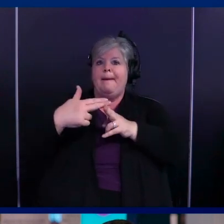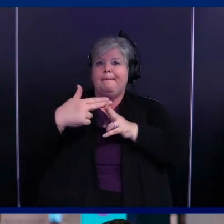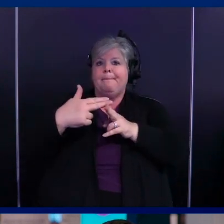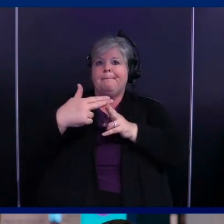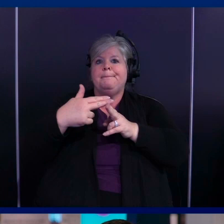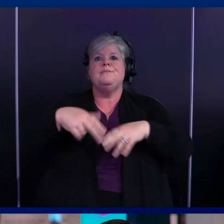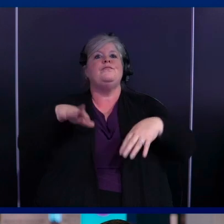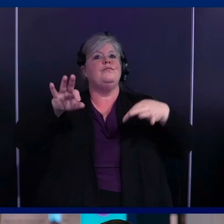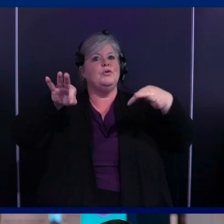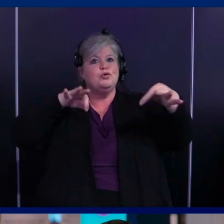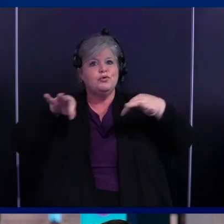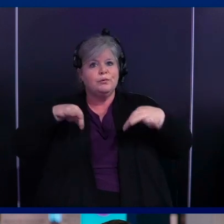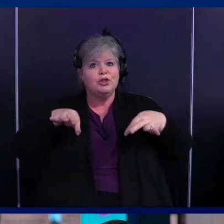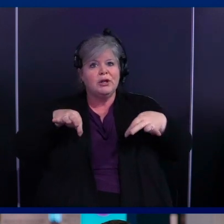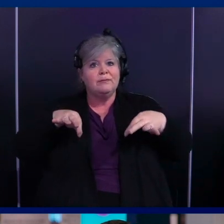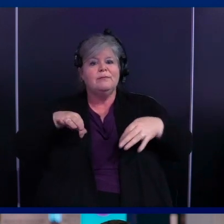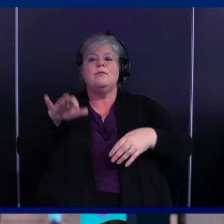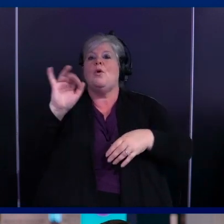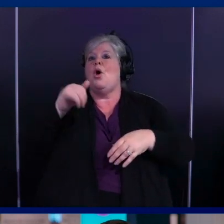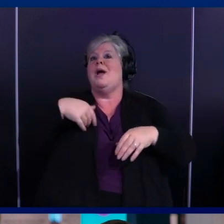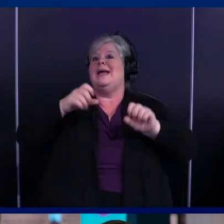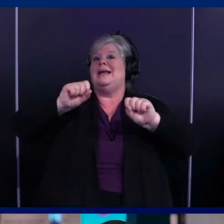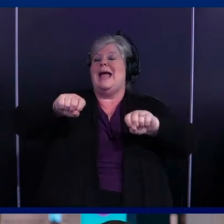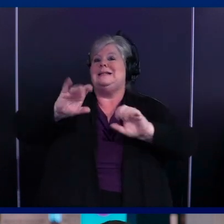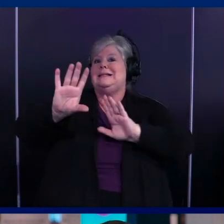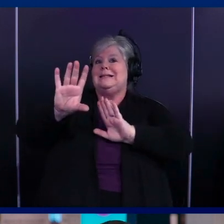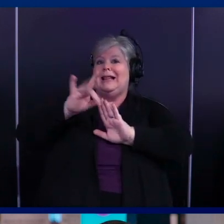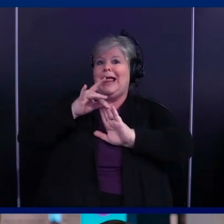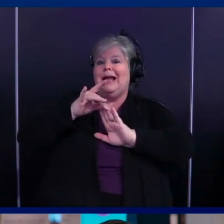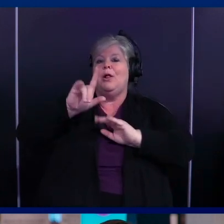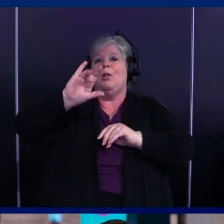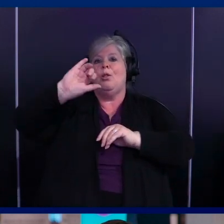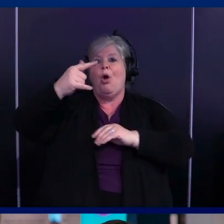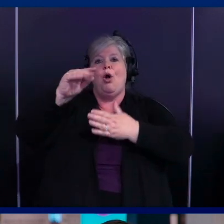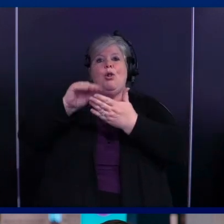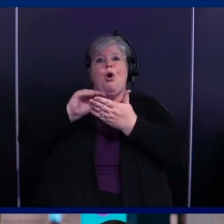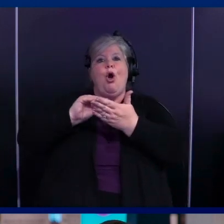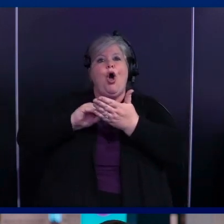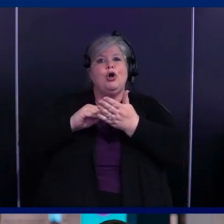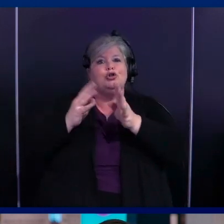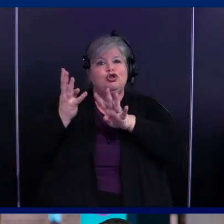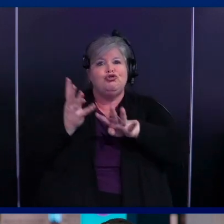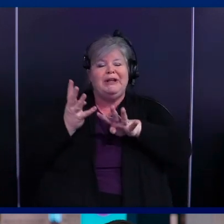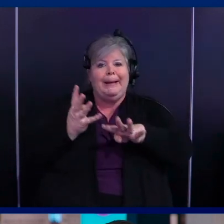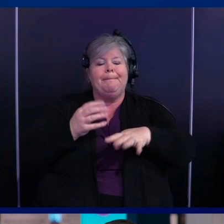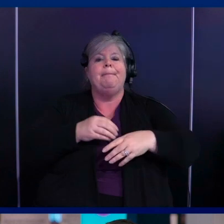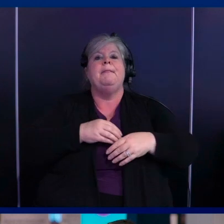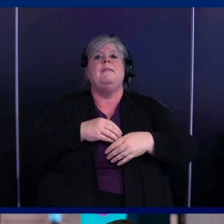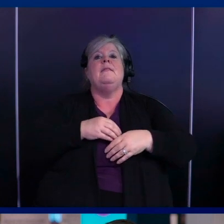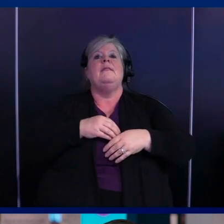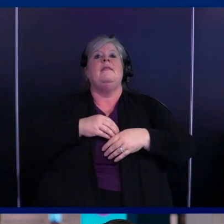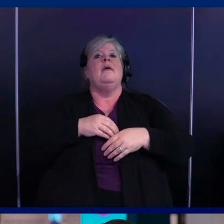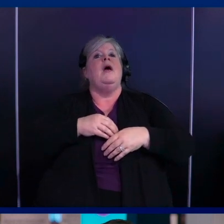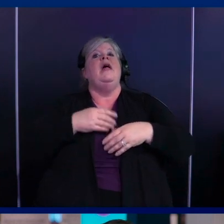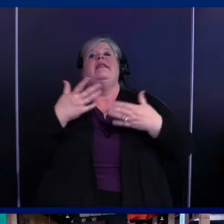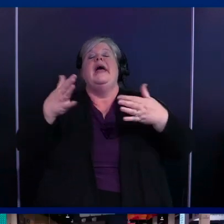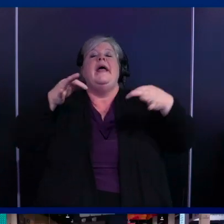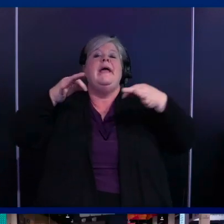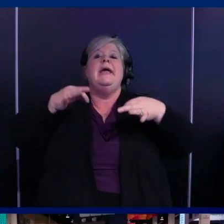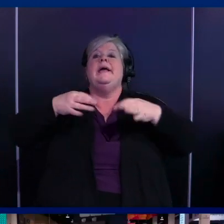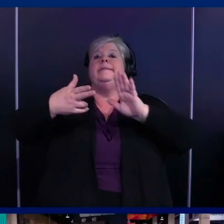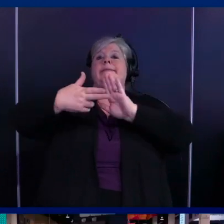a description. I'll select a log stream that's available, and then I tell it what kind of logs those